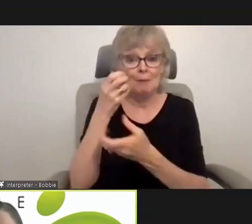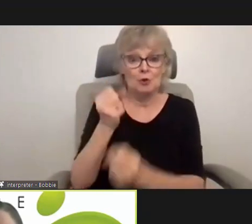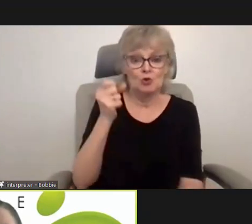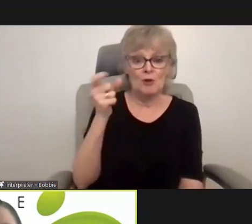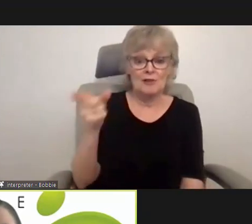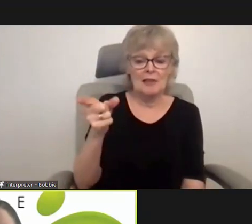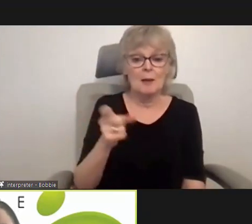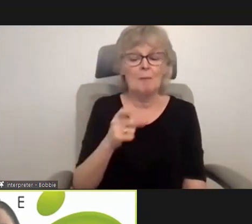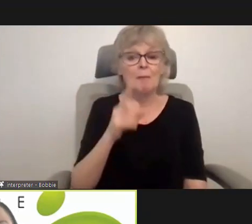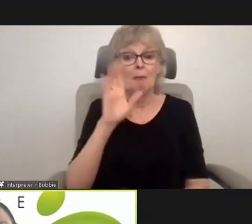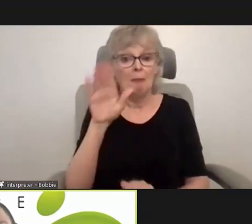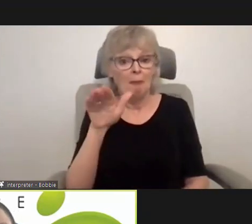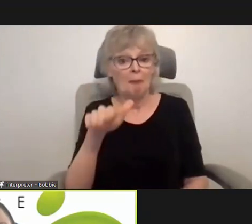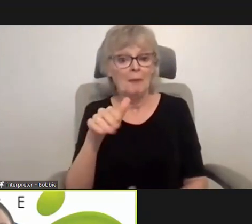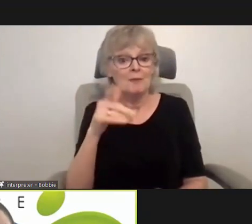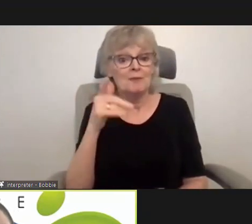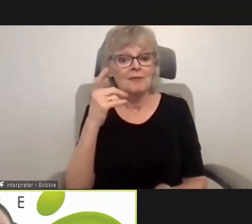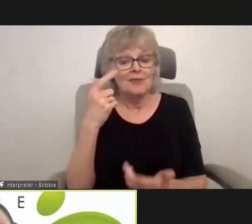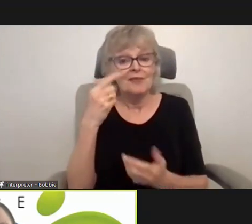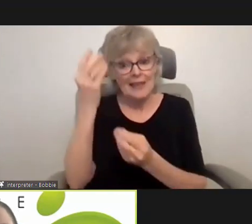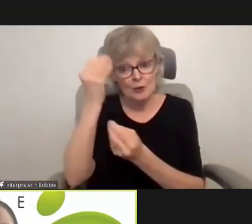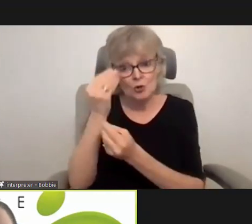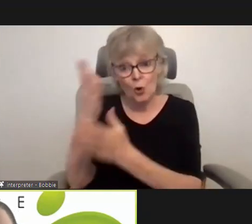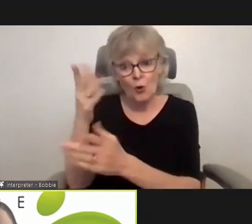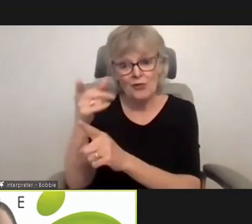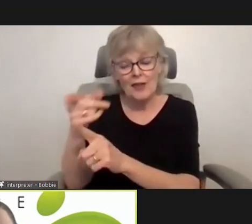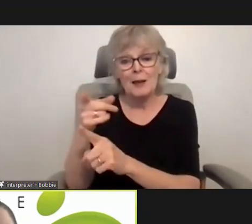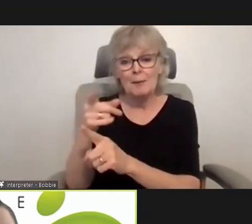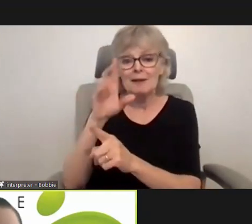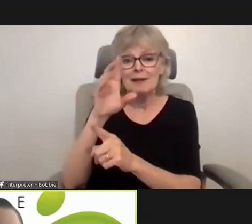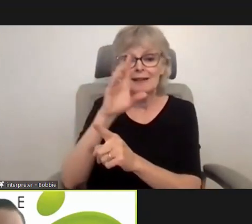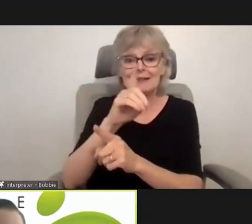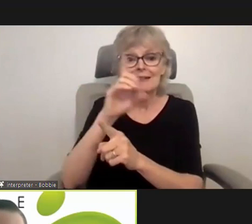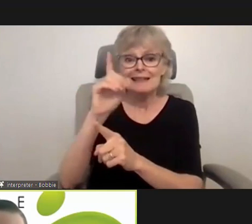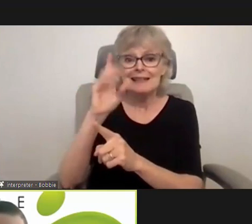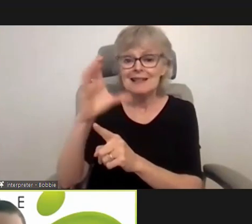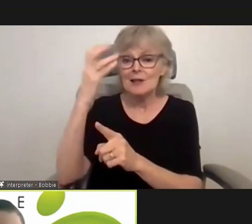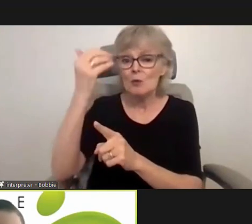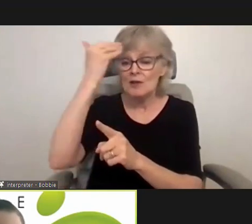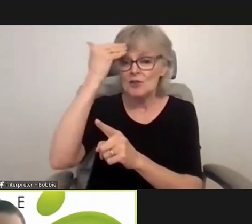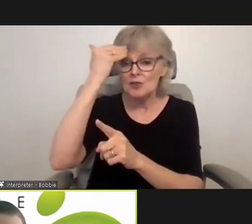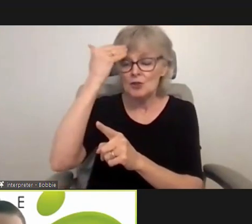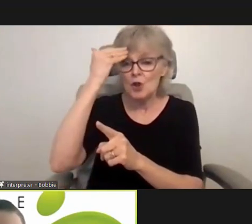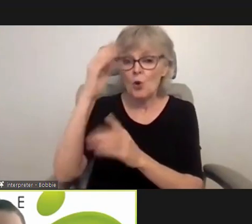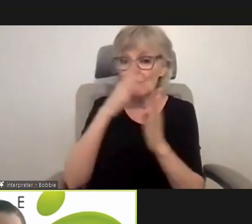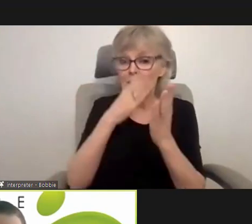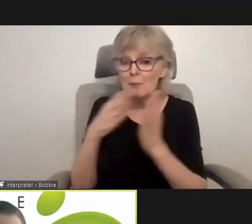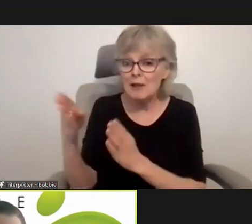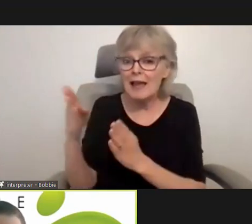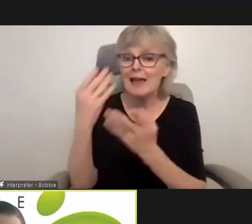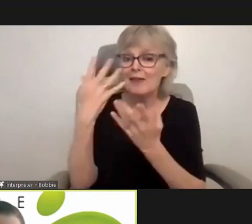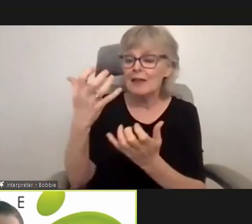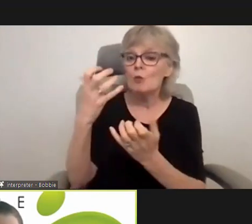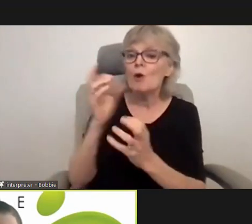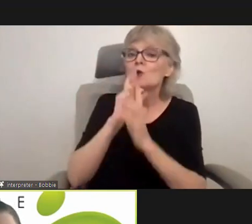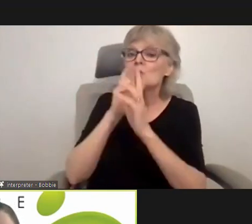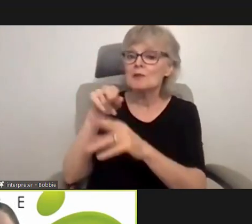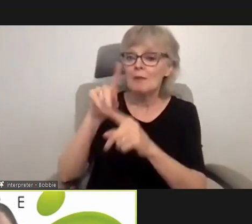doing this. They really want to hear from you. They want to build a plan that is responsive to you and to your